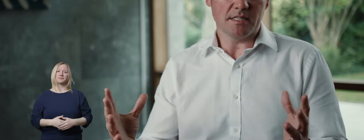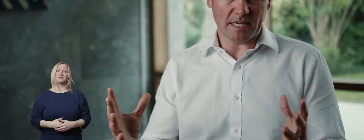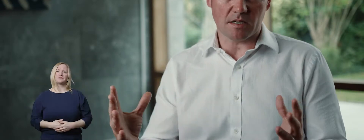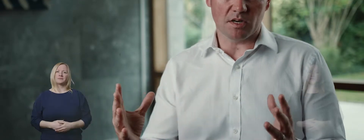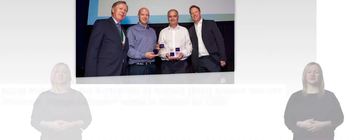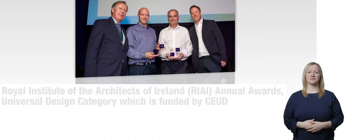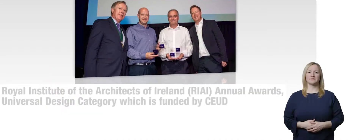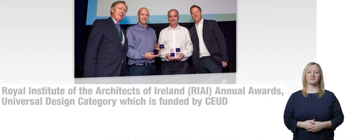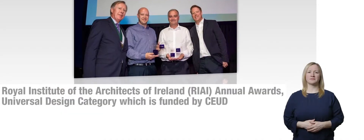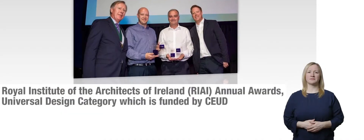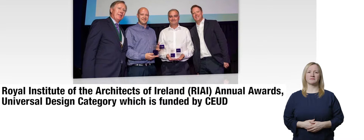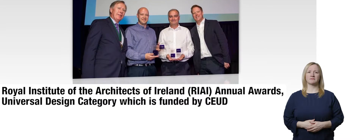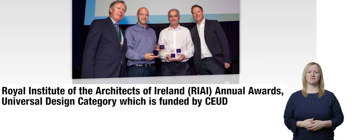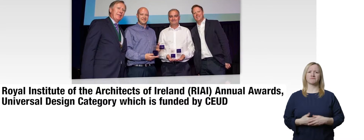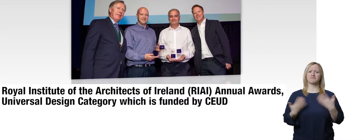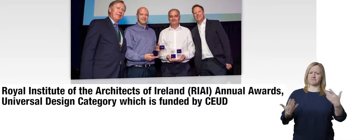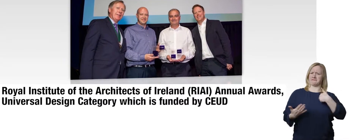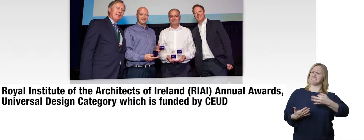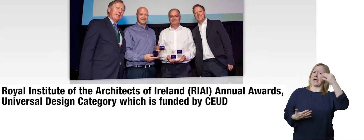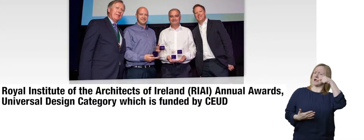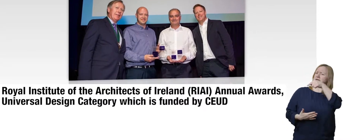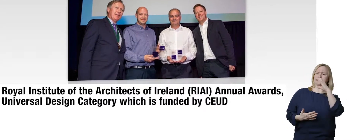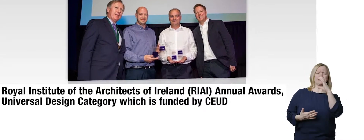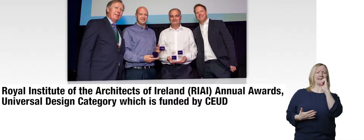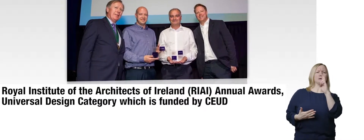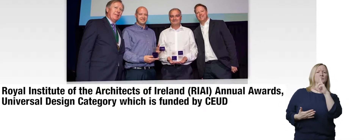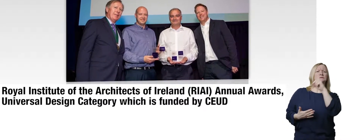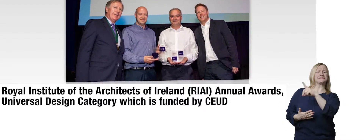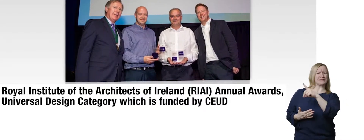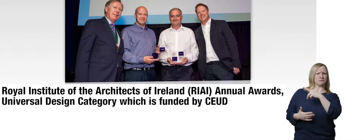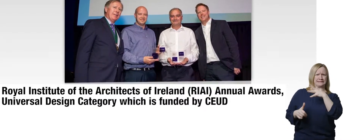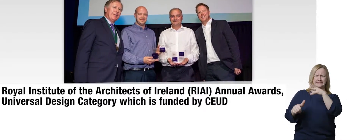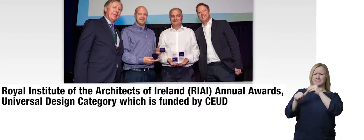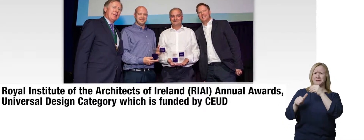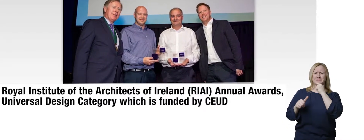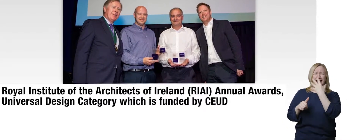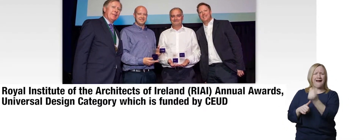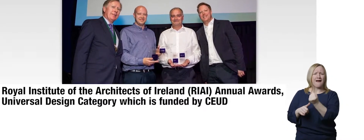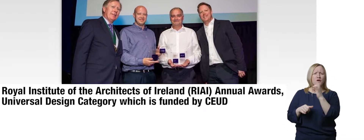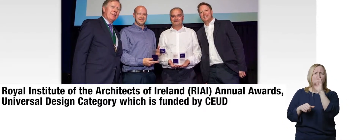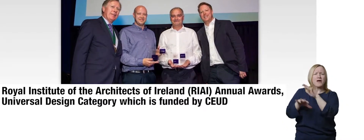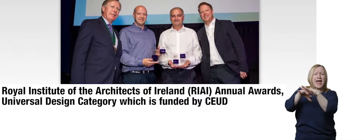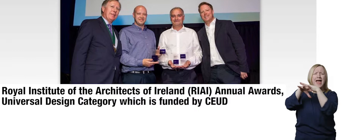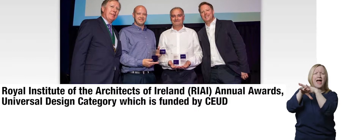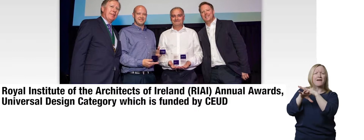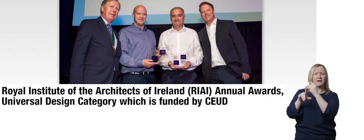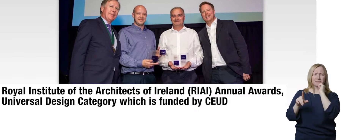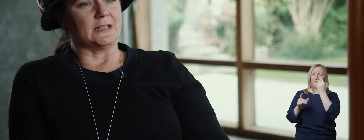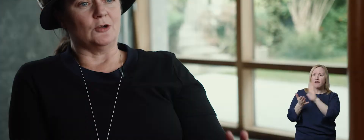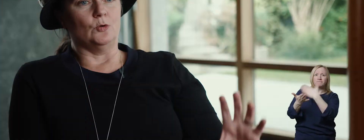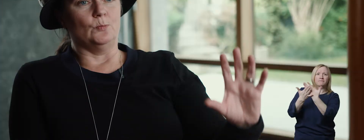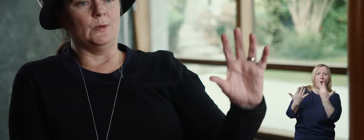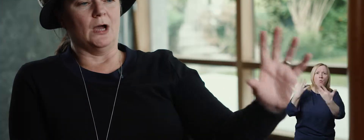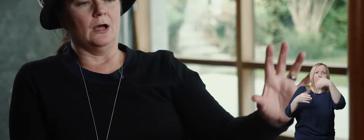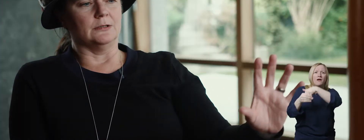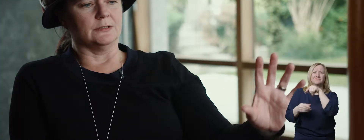or in any domestic work. What I find CUD exceptional for is that grey area around interpretation, that